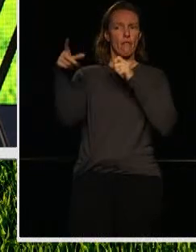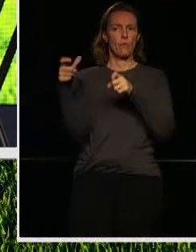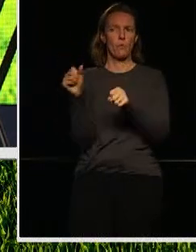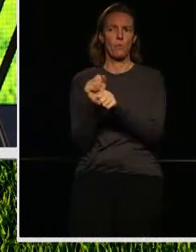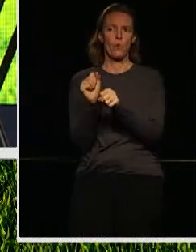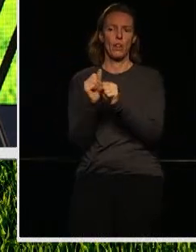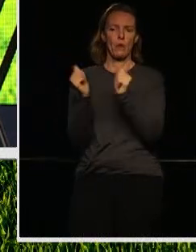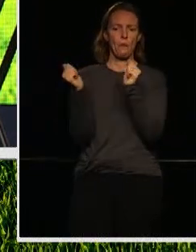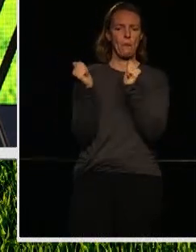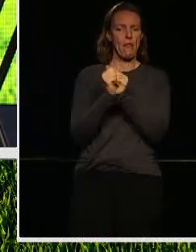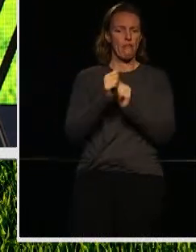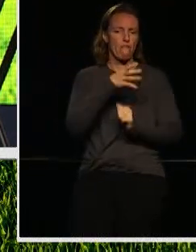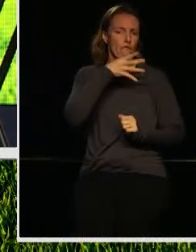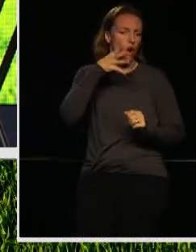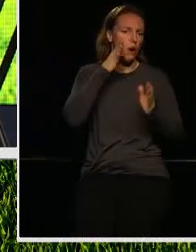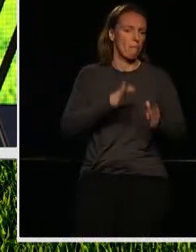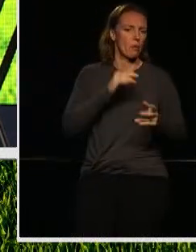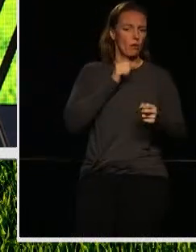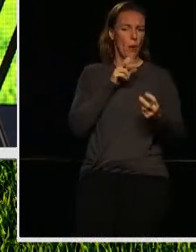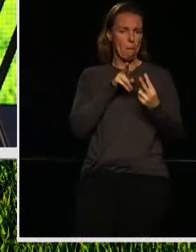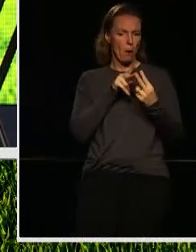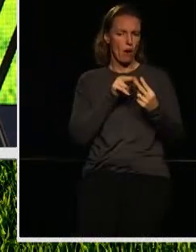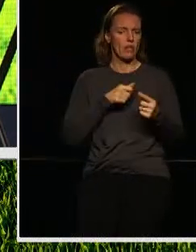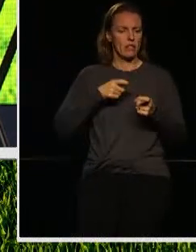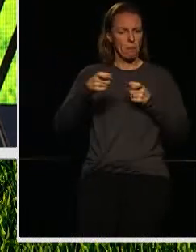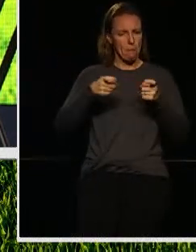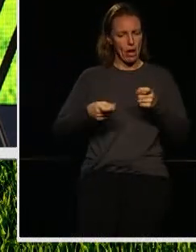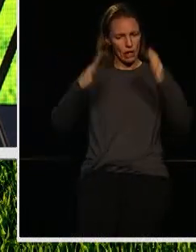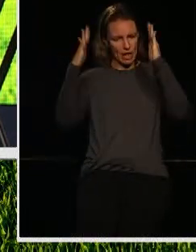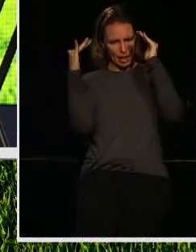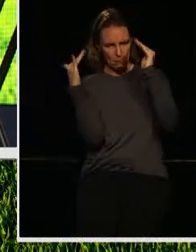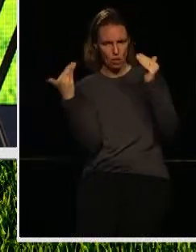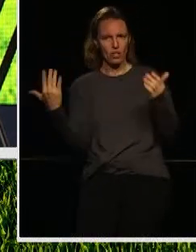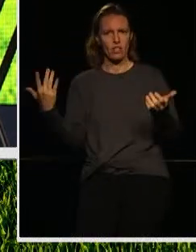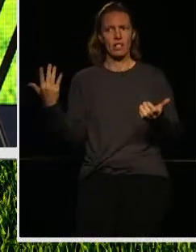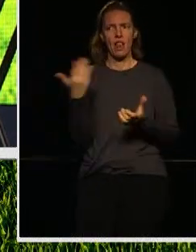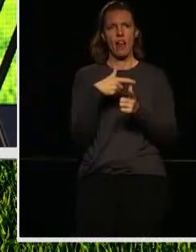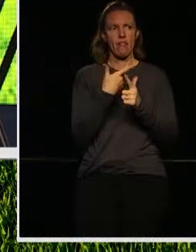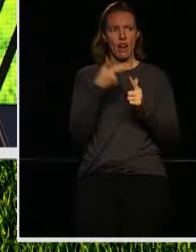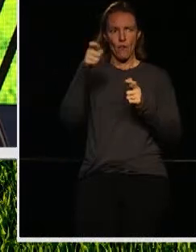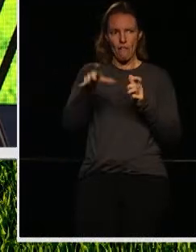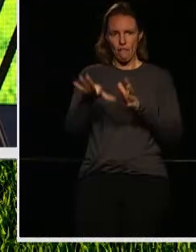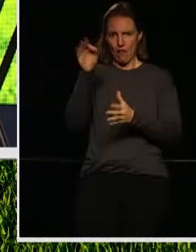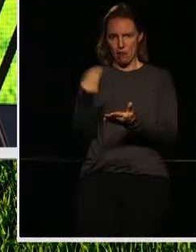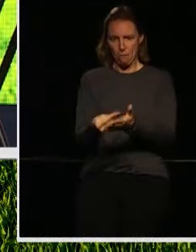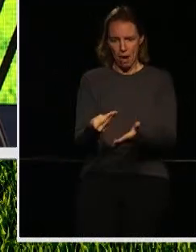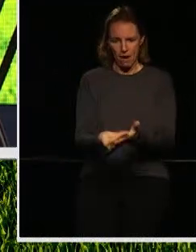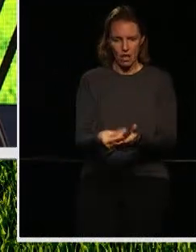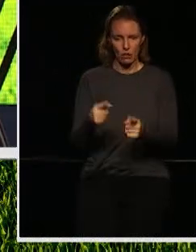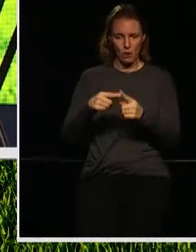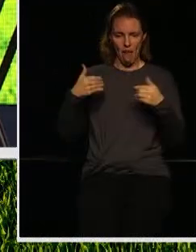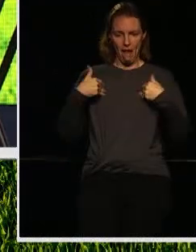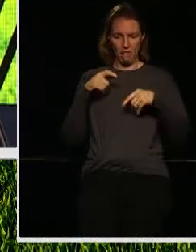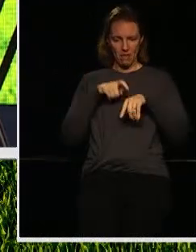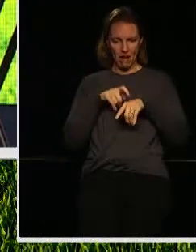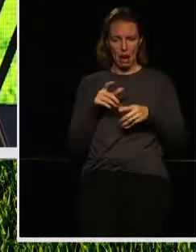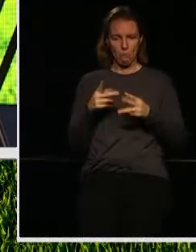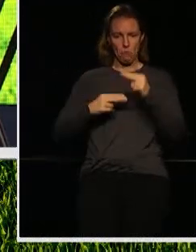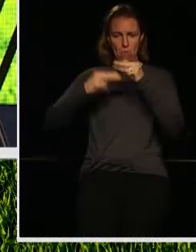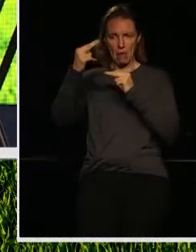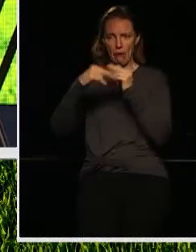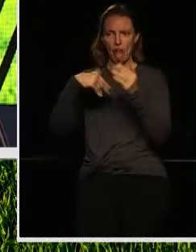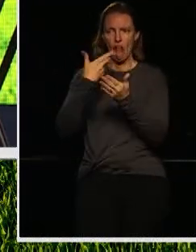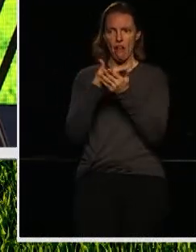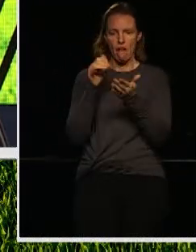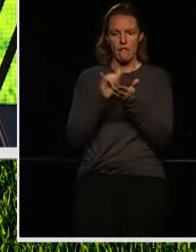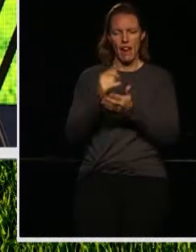with, your farmers who are partners, managing expectations. And then you have to find the money to have the time to build all of this. And